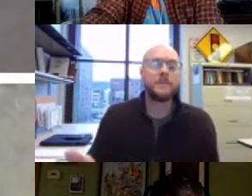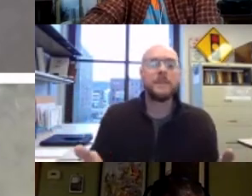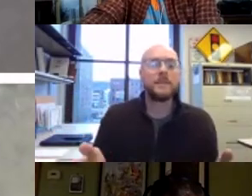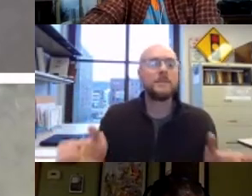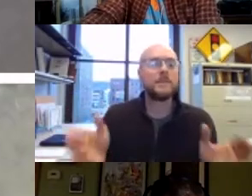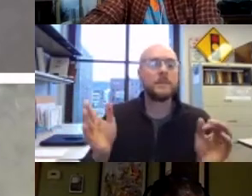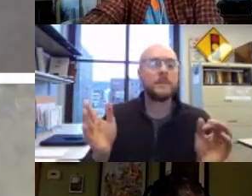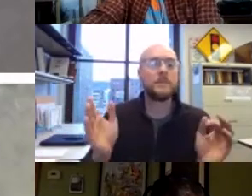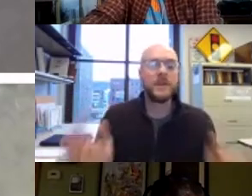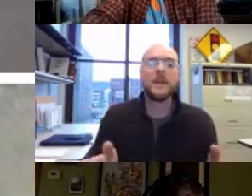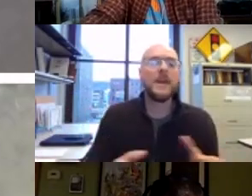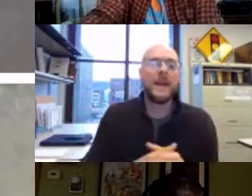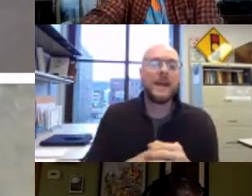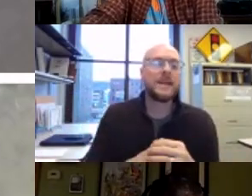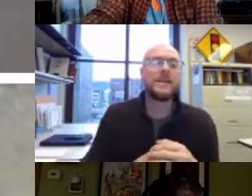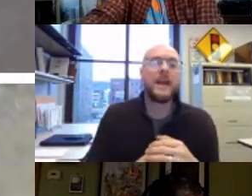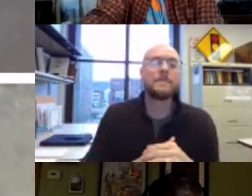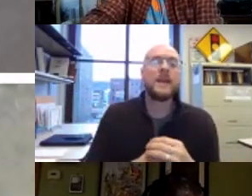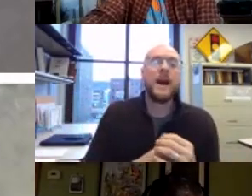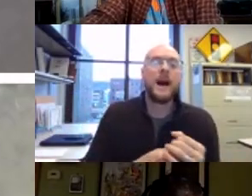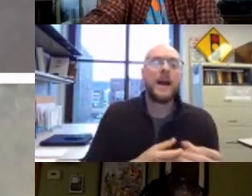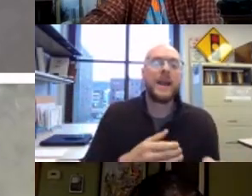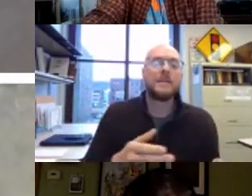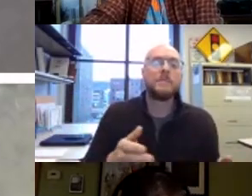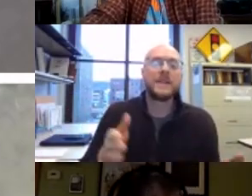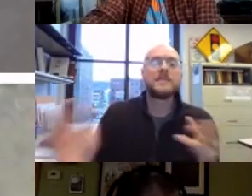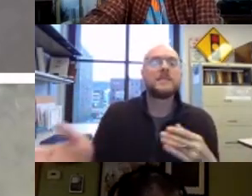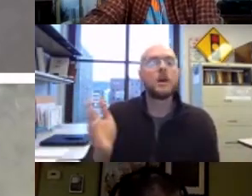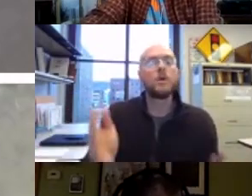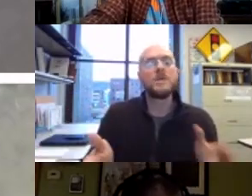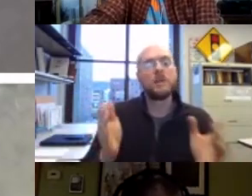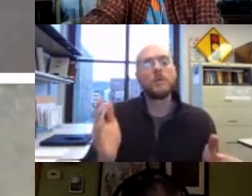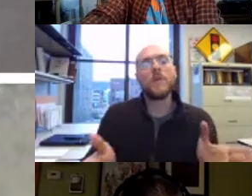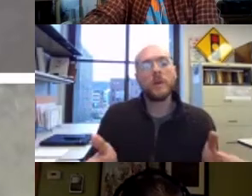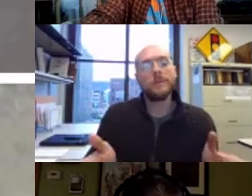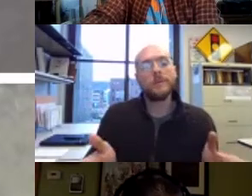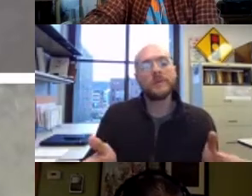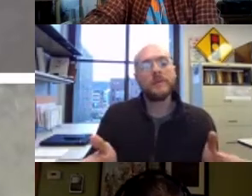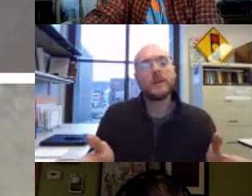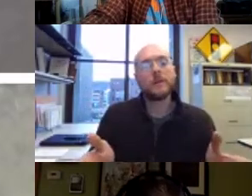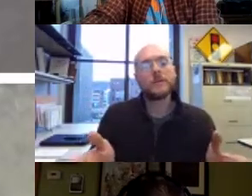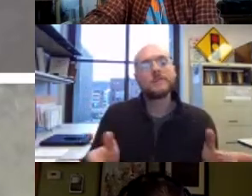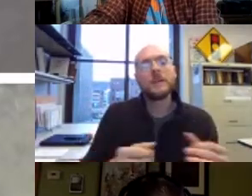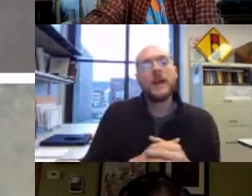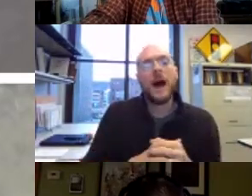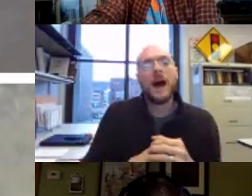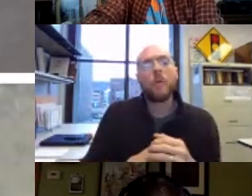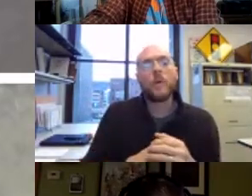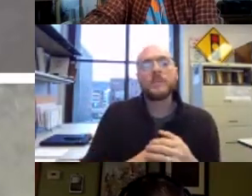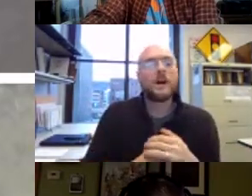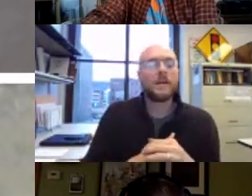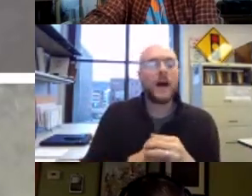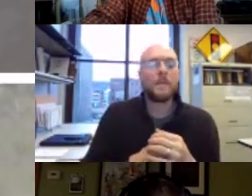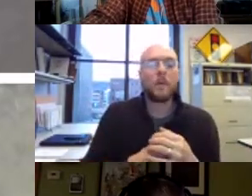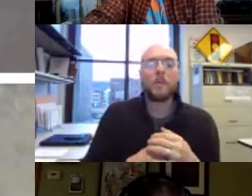could be expected to be at any given day. And because of the low volume of vehicles,